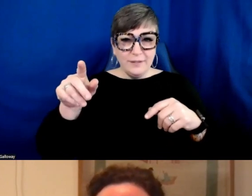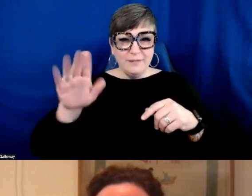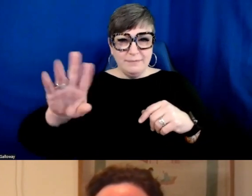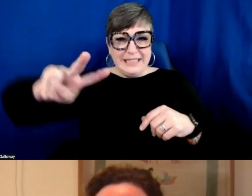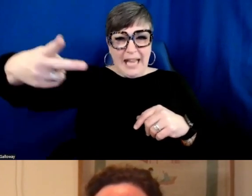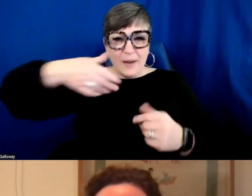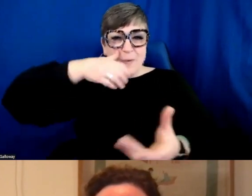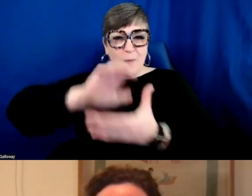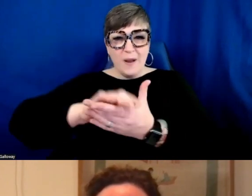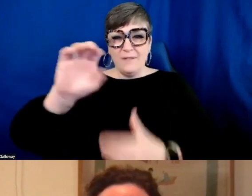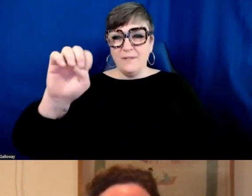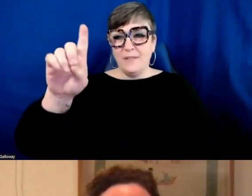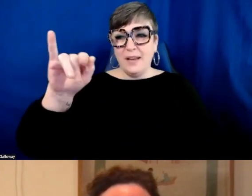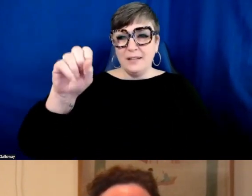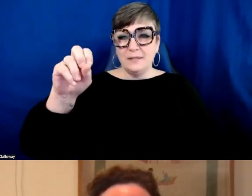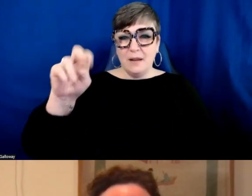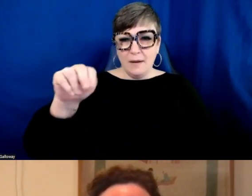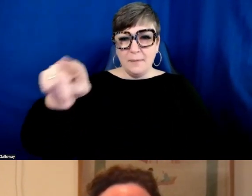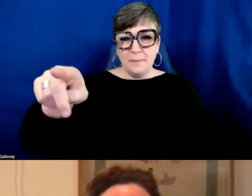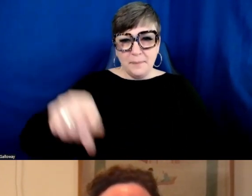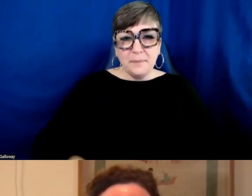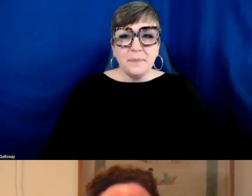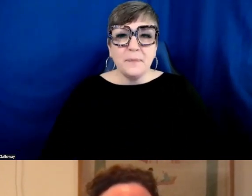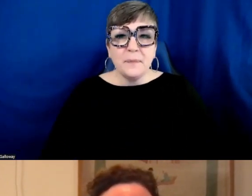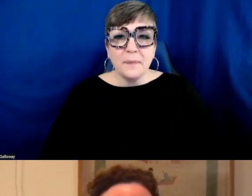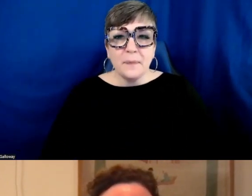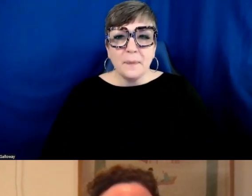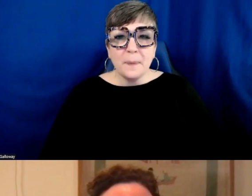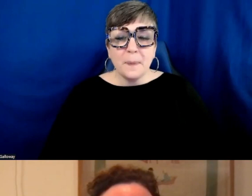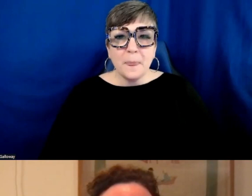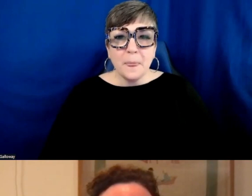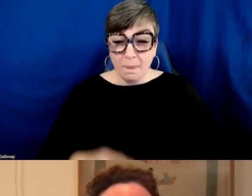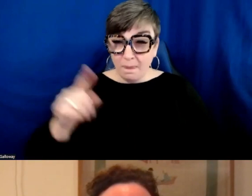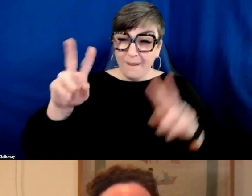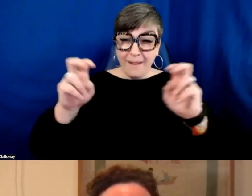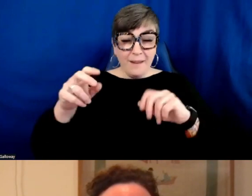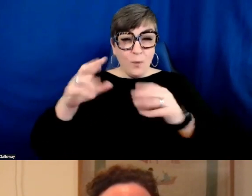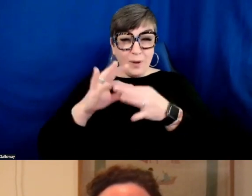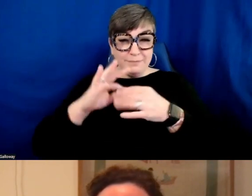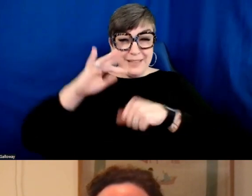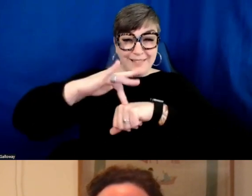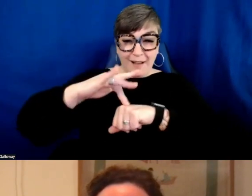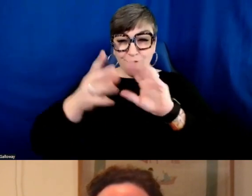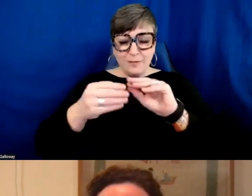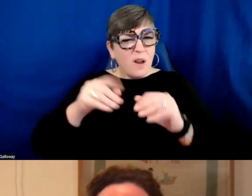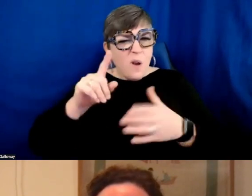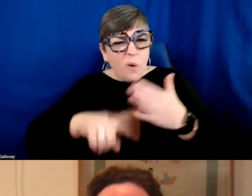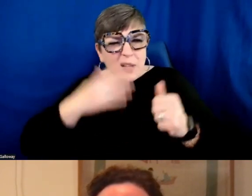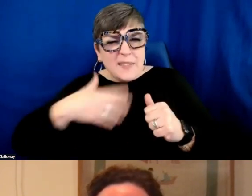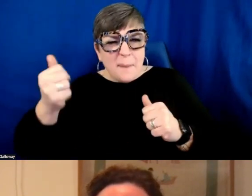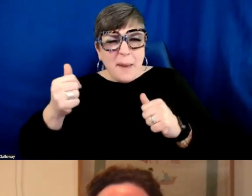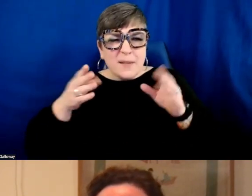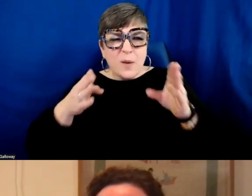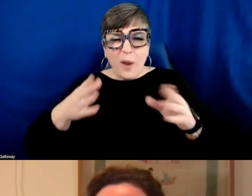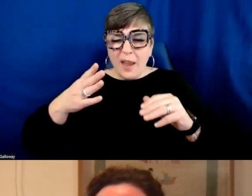that touch, uh, touch, touch, um, I'm sorry, touch commentary we talked about. And what's the best way to refer to Edison in writing?